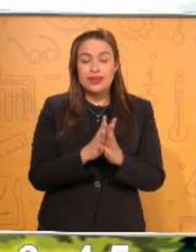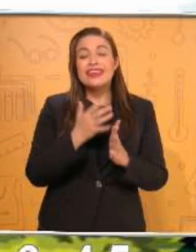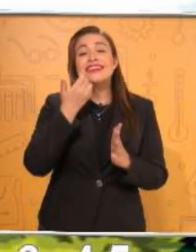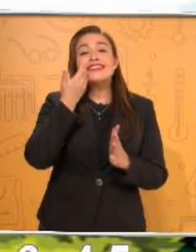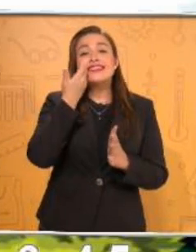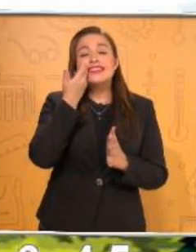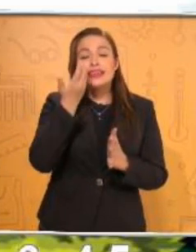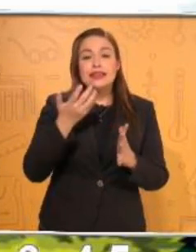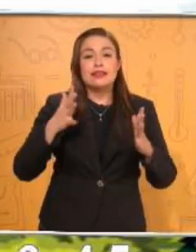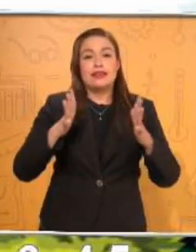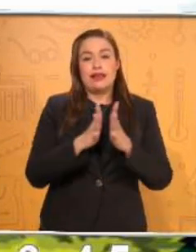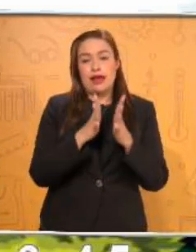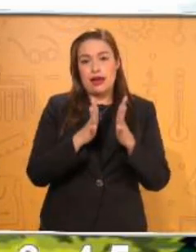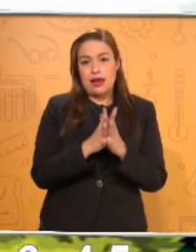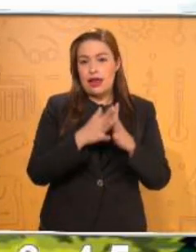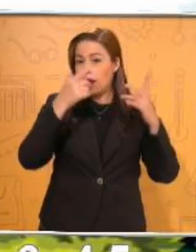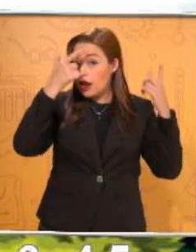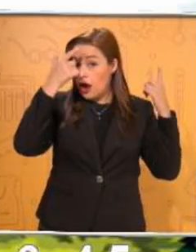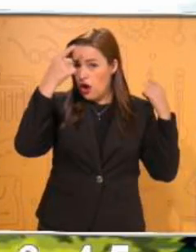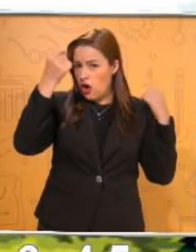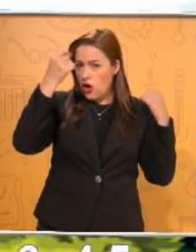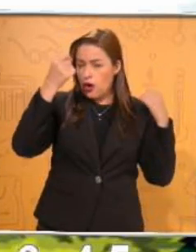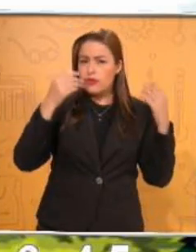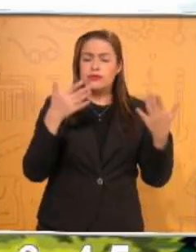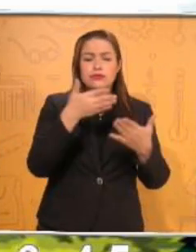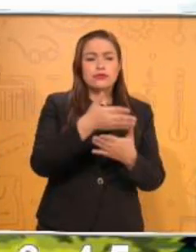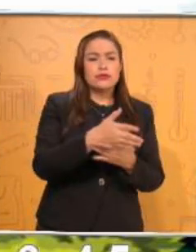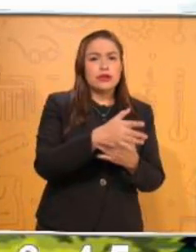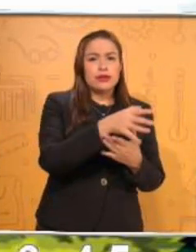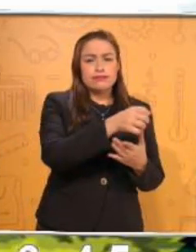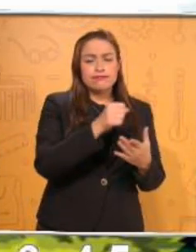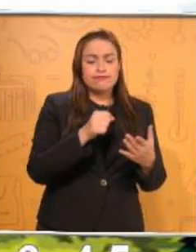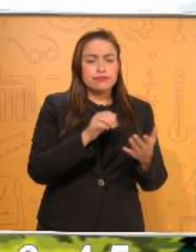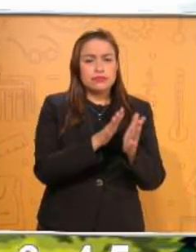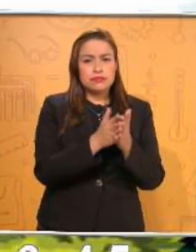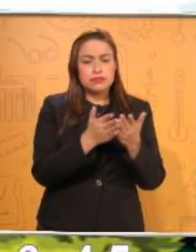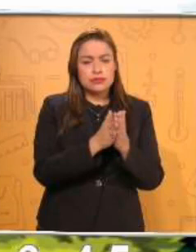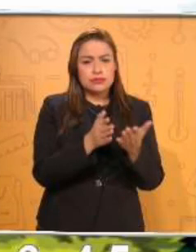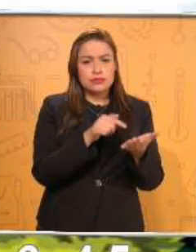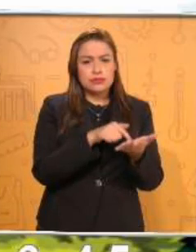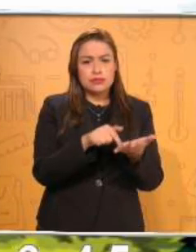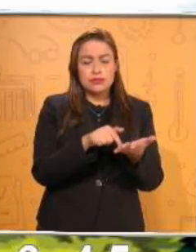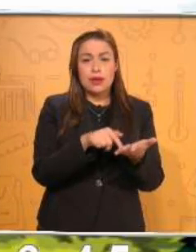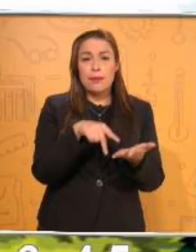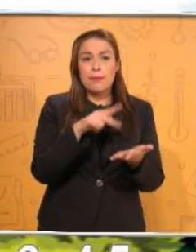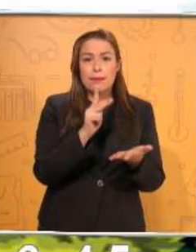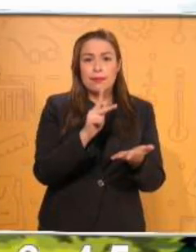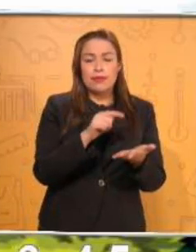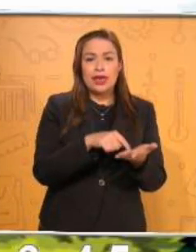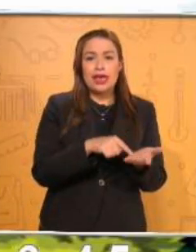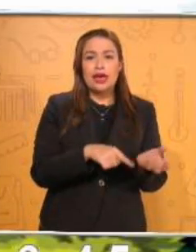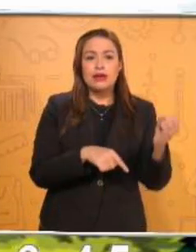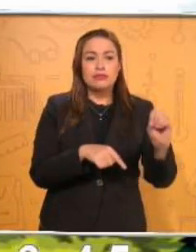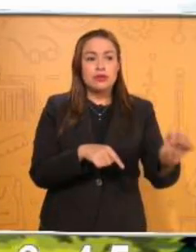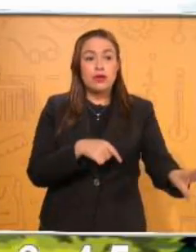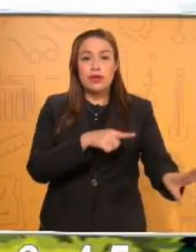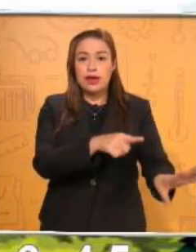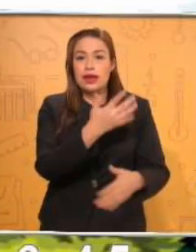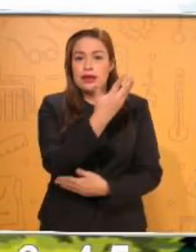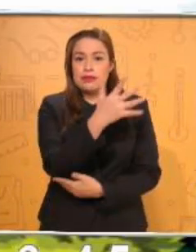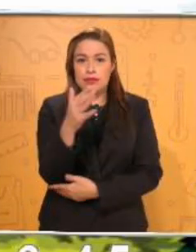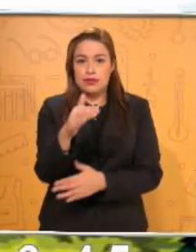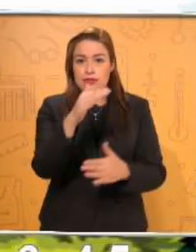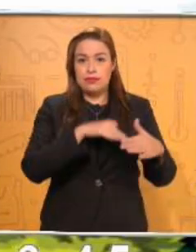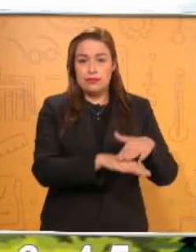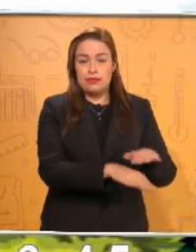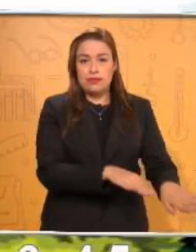it. Robin was reading a book, but he fell asleep under a tree. Everything